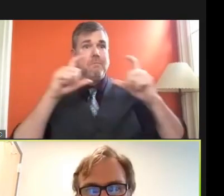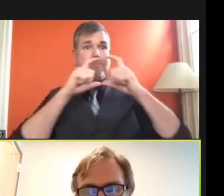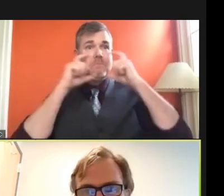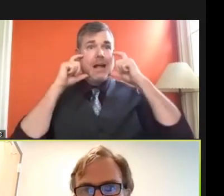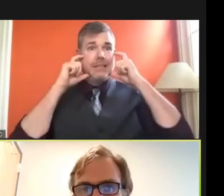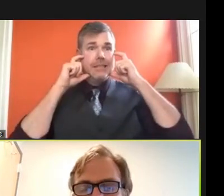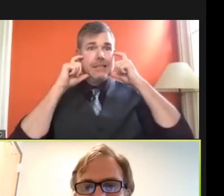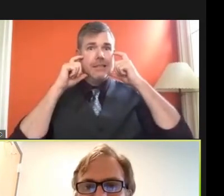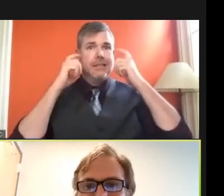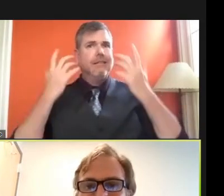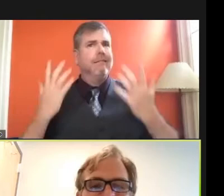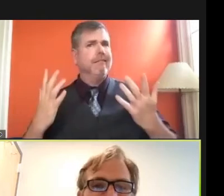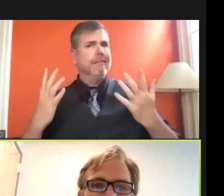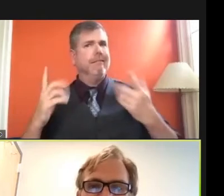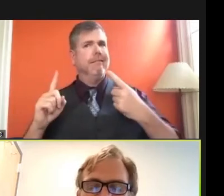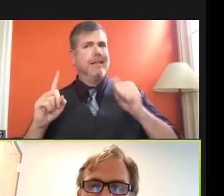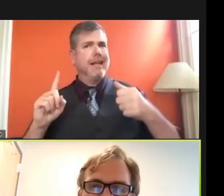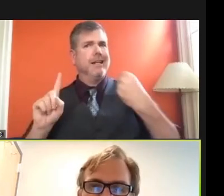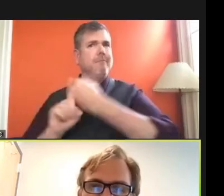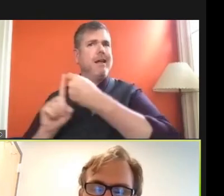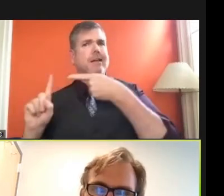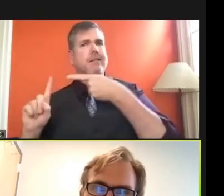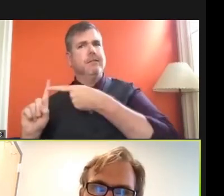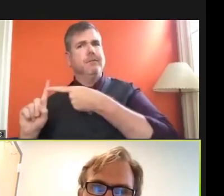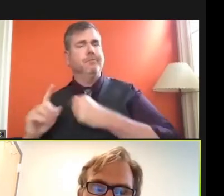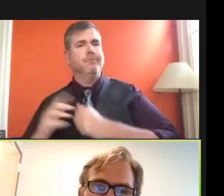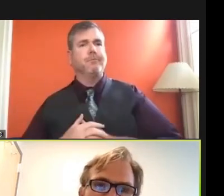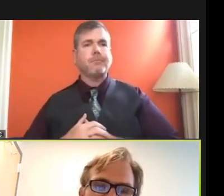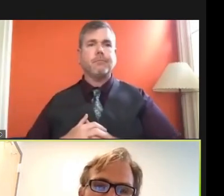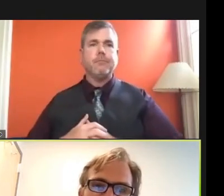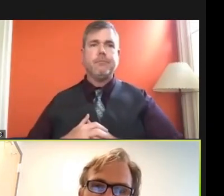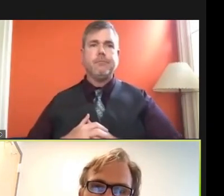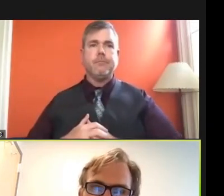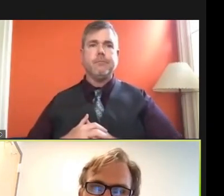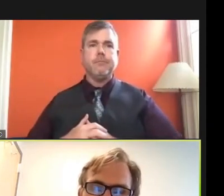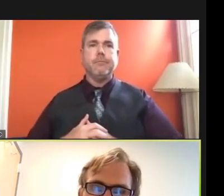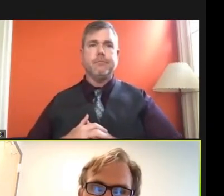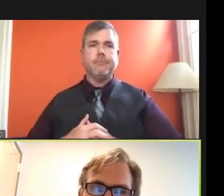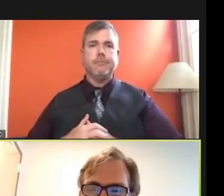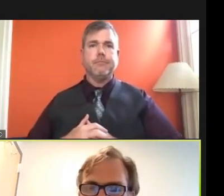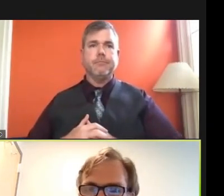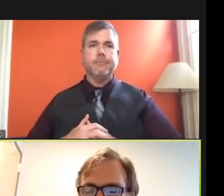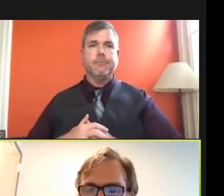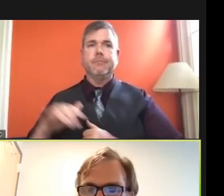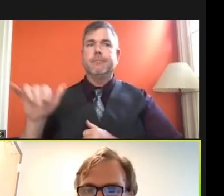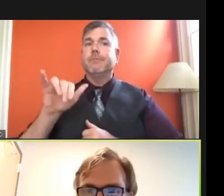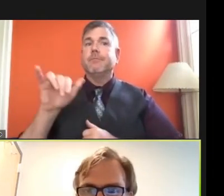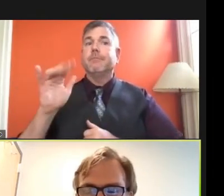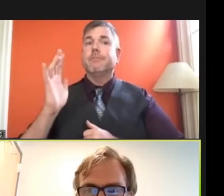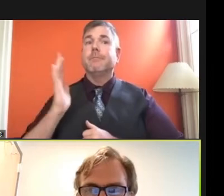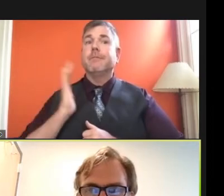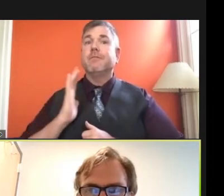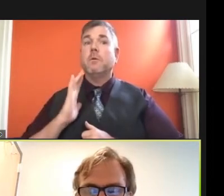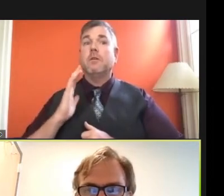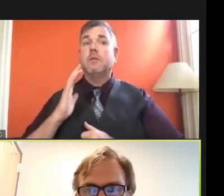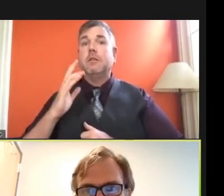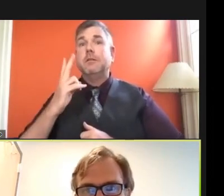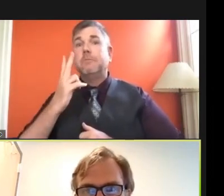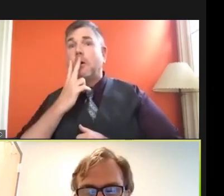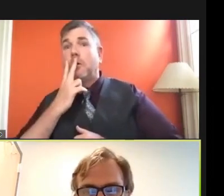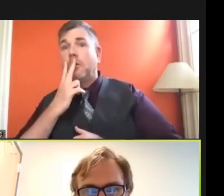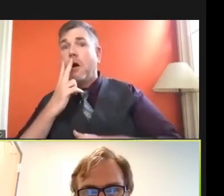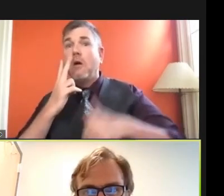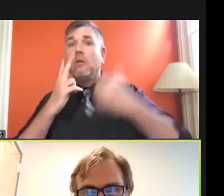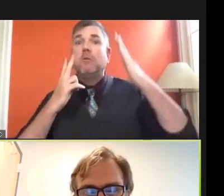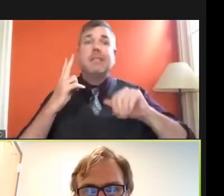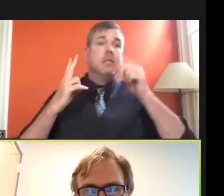one another, please don't smoke around me, or peer-to-peer enforcement is an important aspect of this as well.